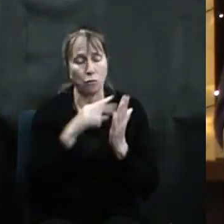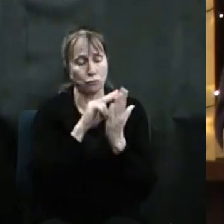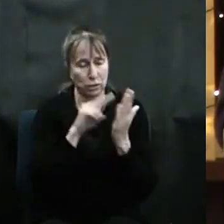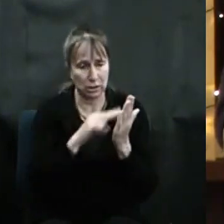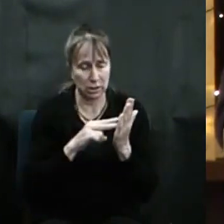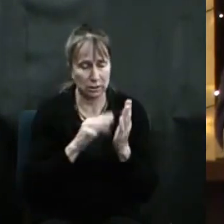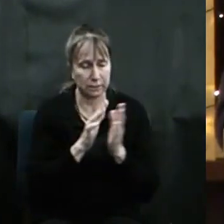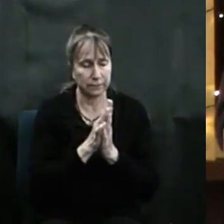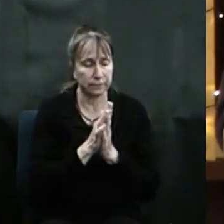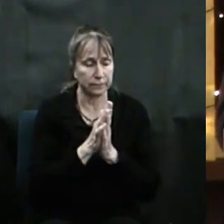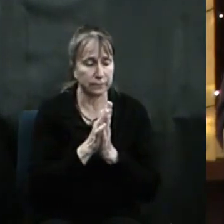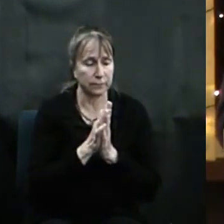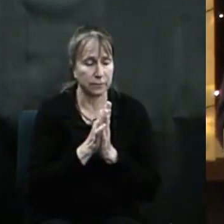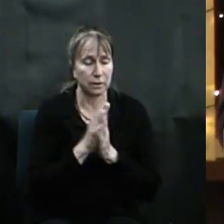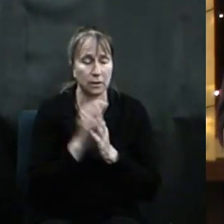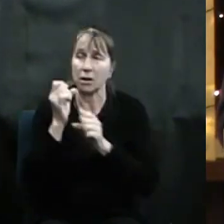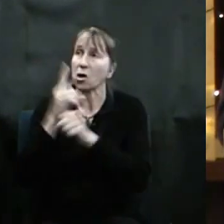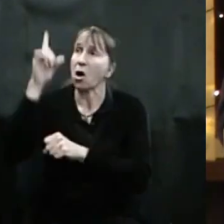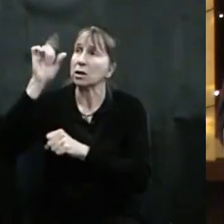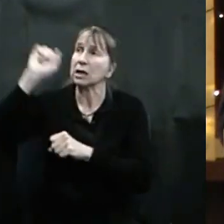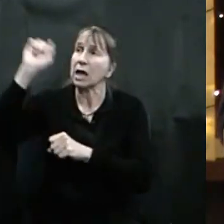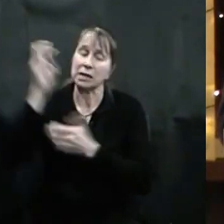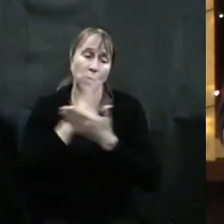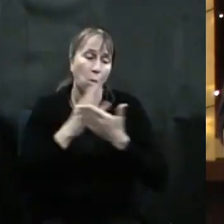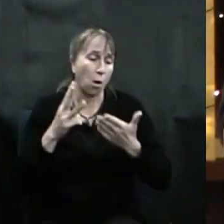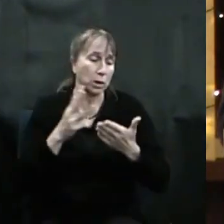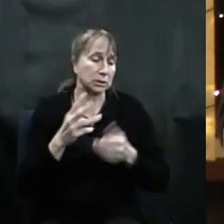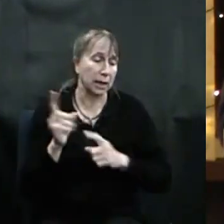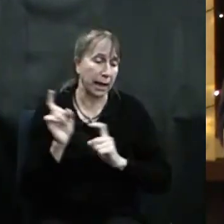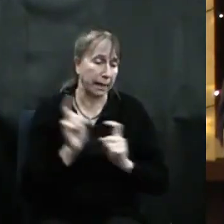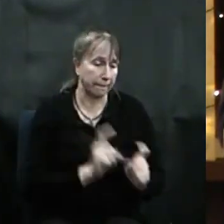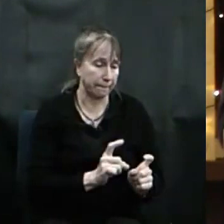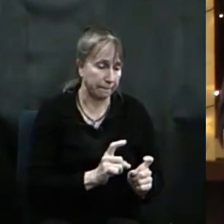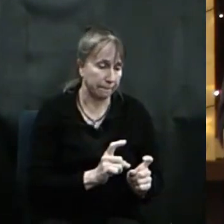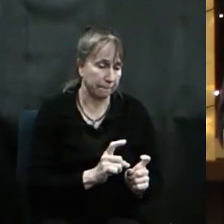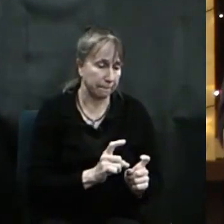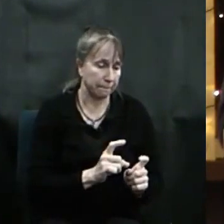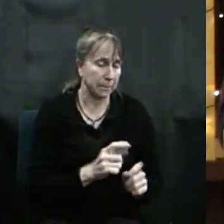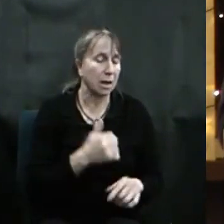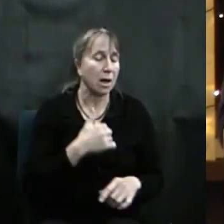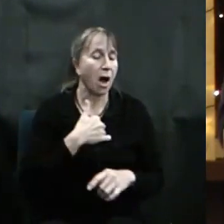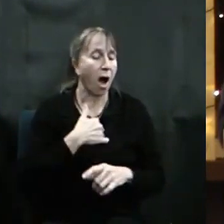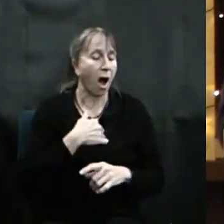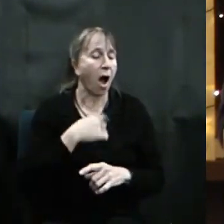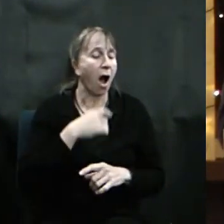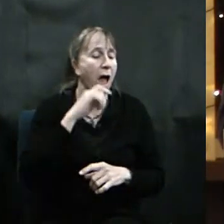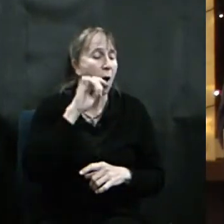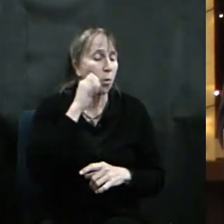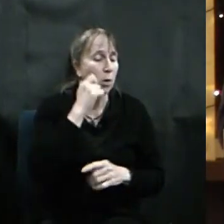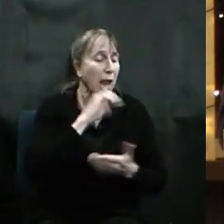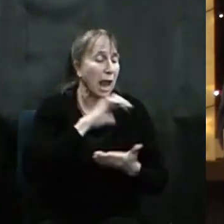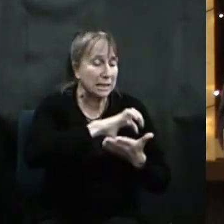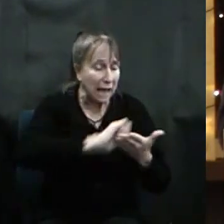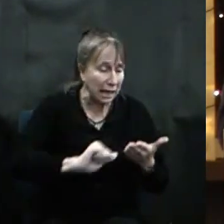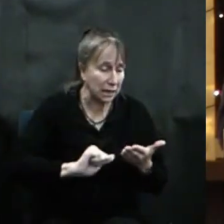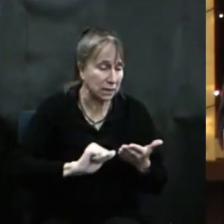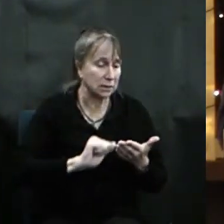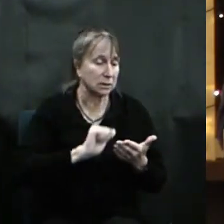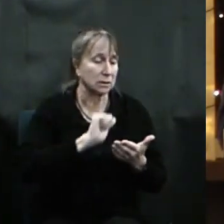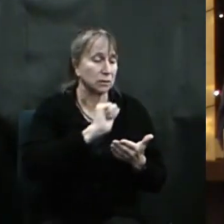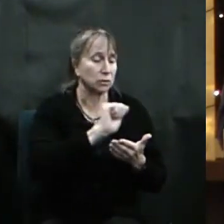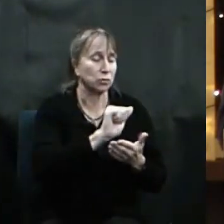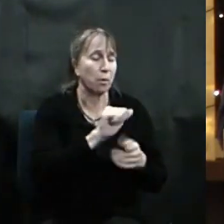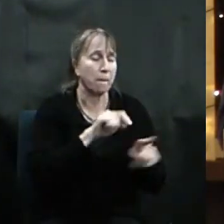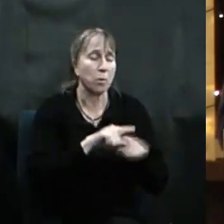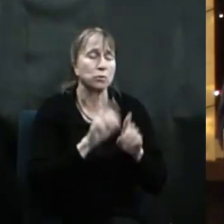The word of the Lord came to me. Son of man, I'm about to take the delight of your eyes away from you at a